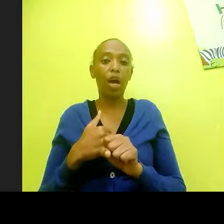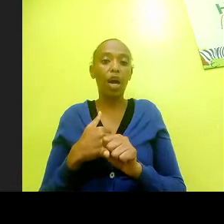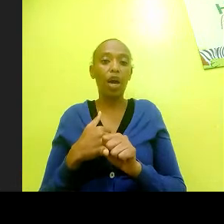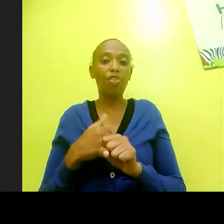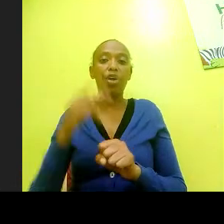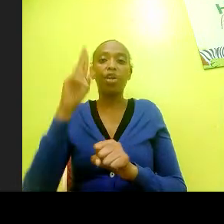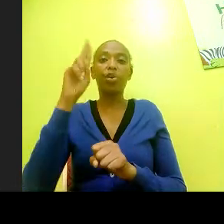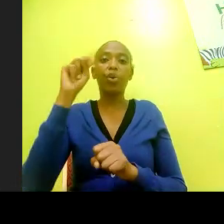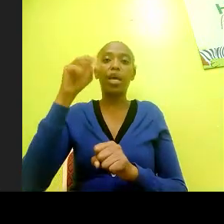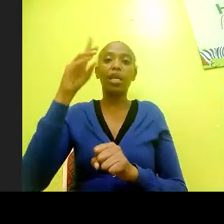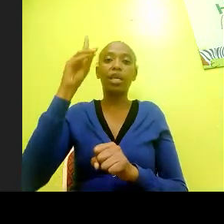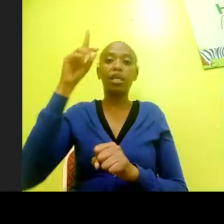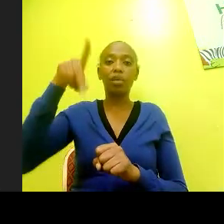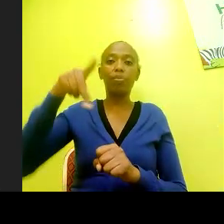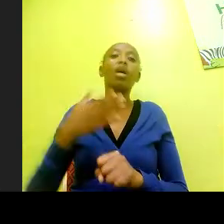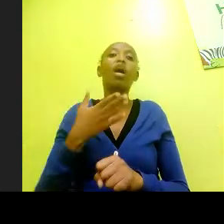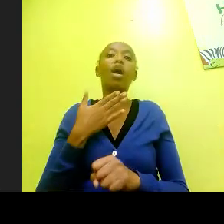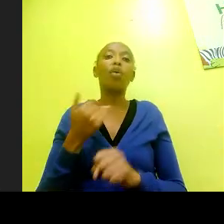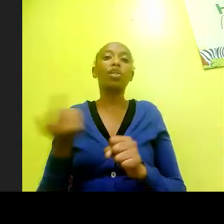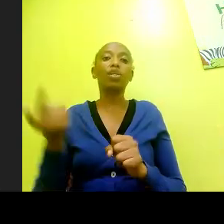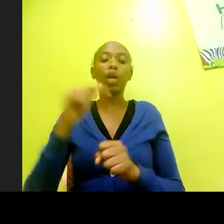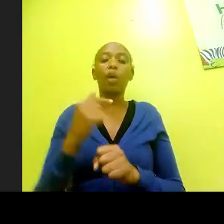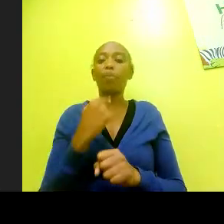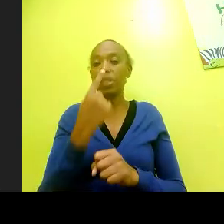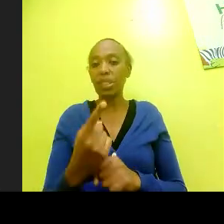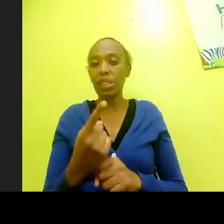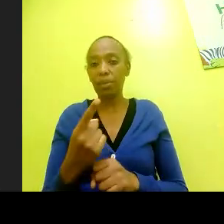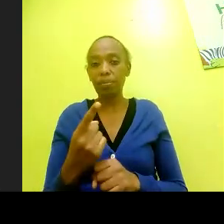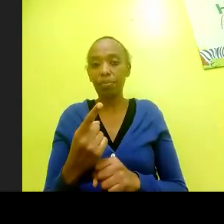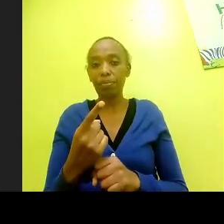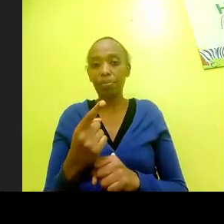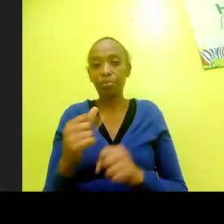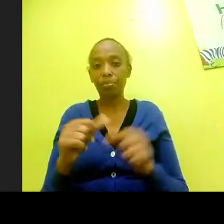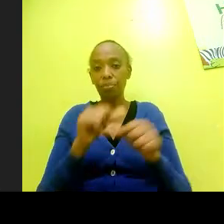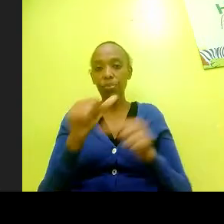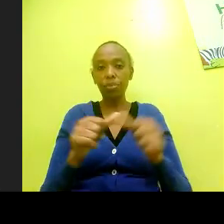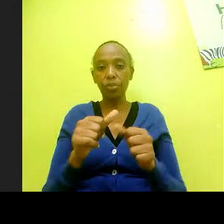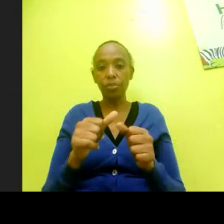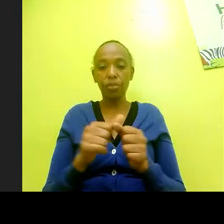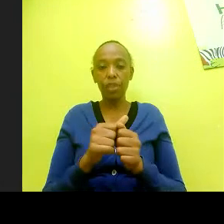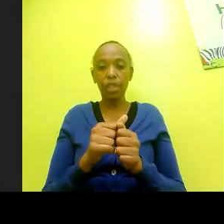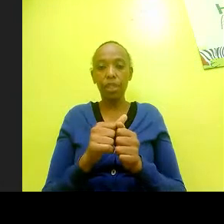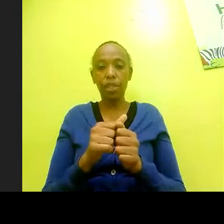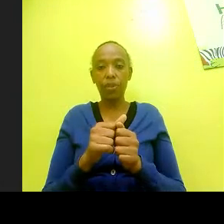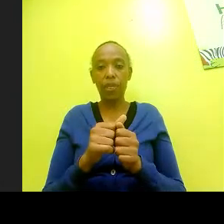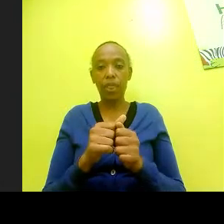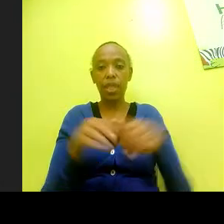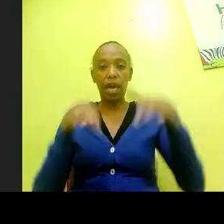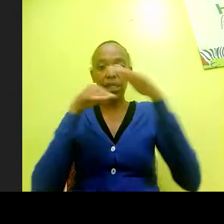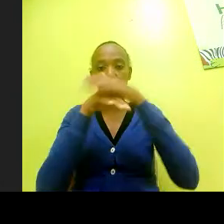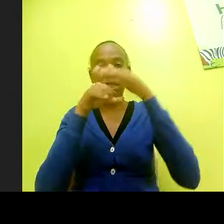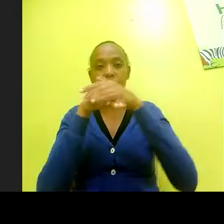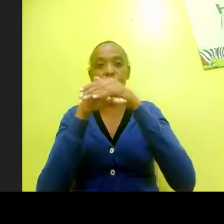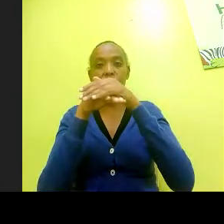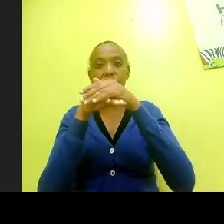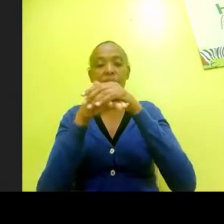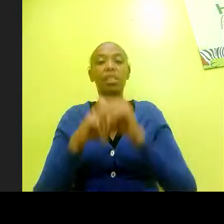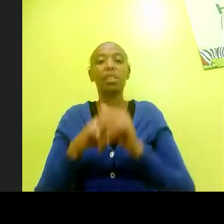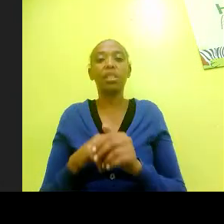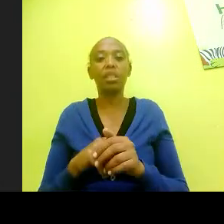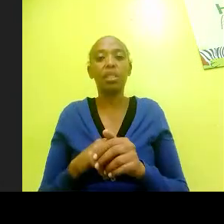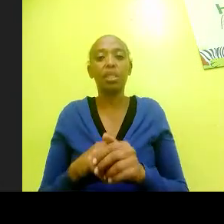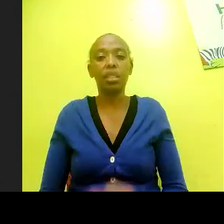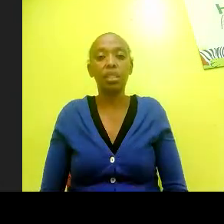UNDP would like to come in and comment on the index availability, Odette.